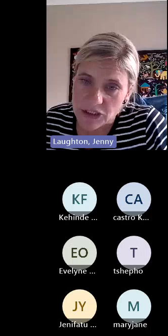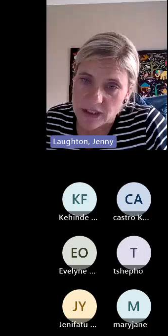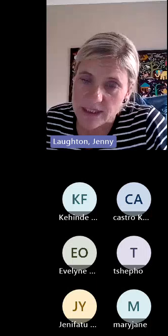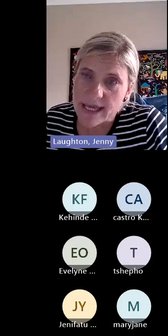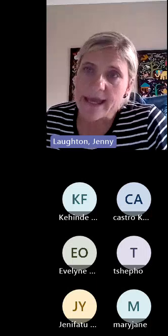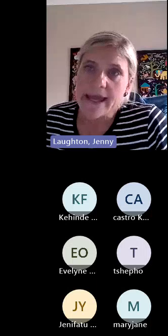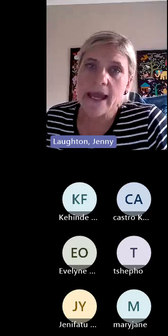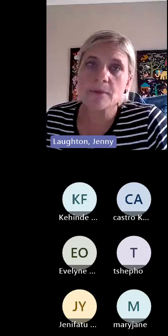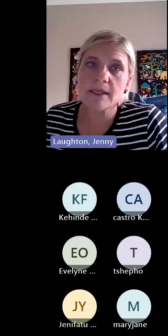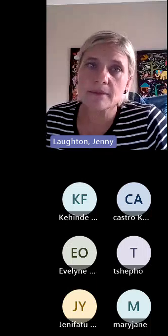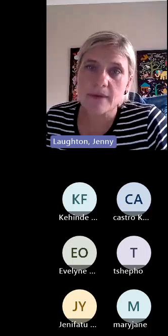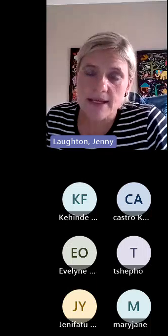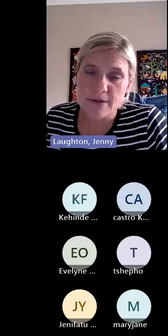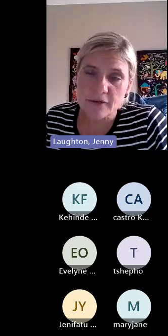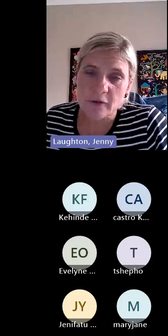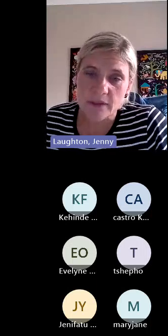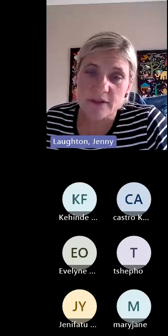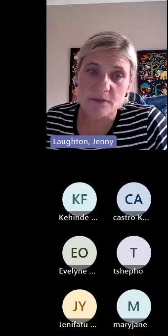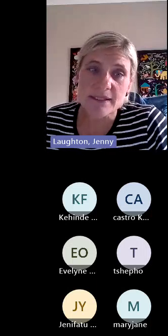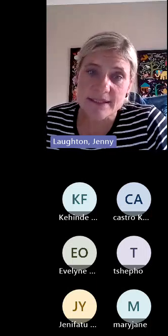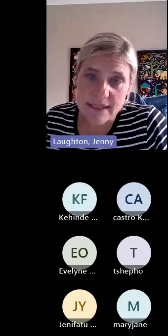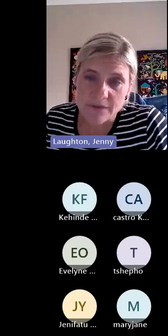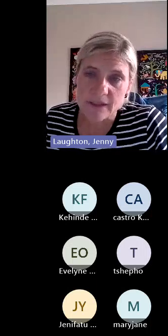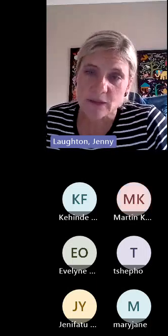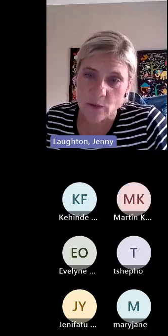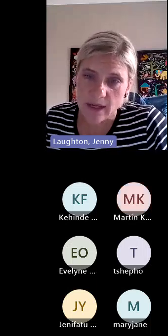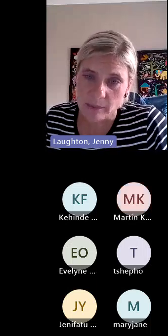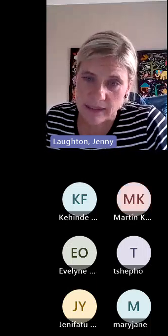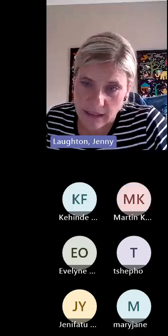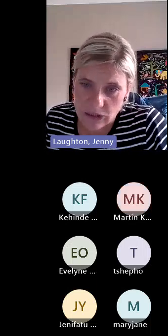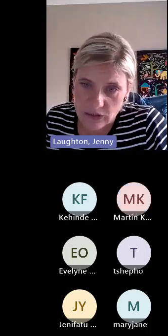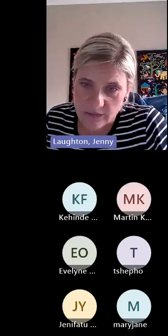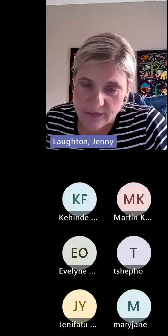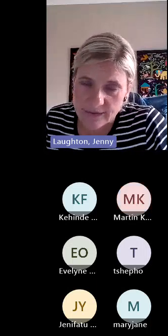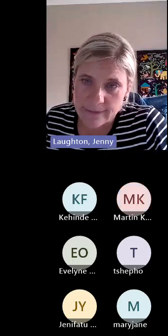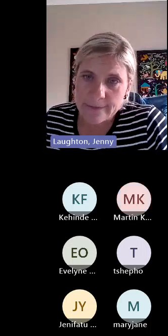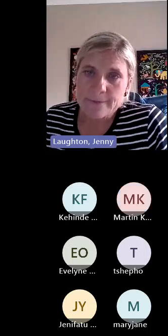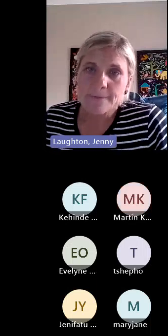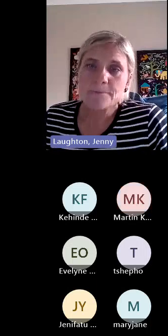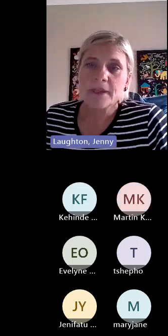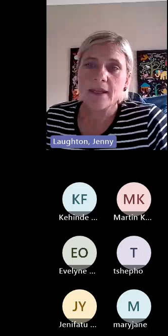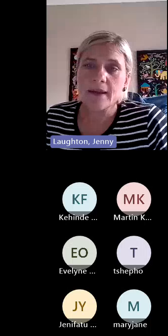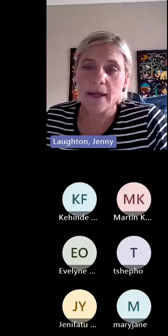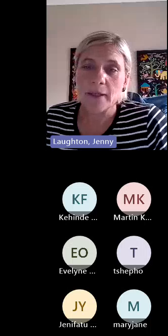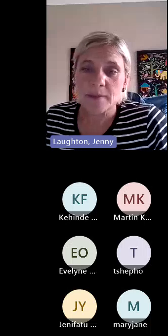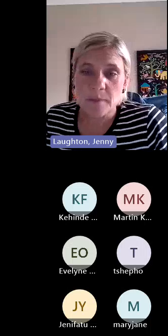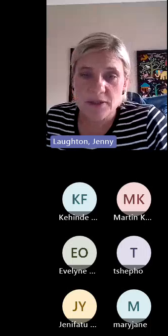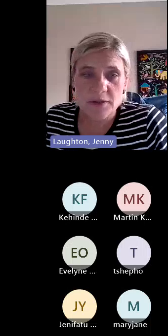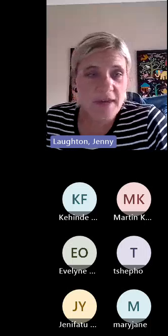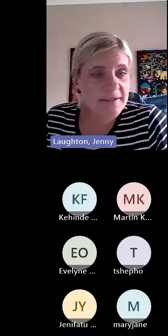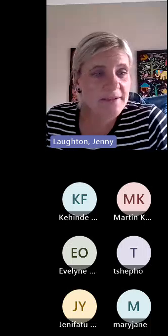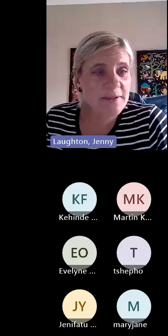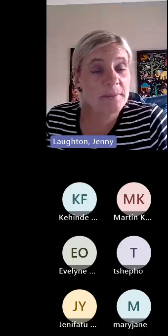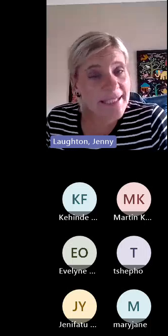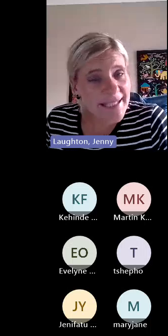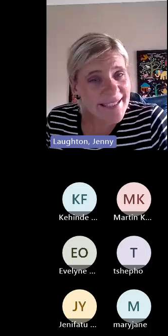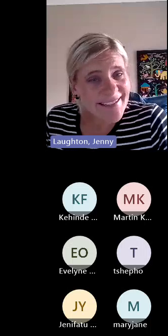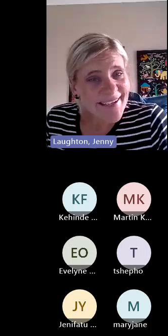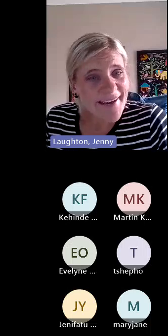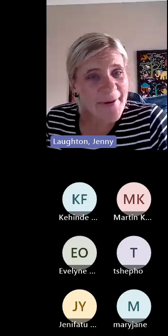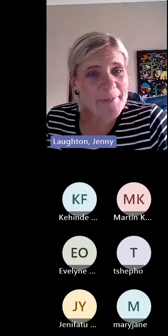your application. And we really look forward to receiving your applications. A special thanks